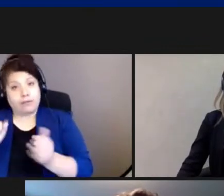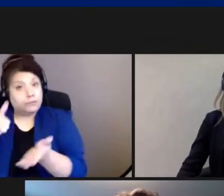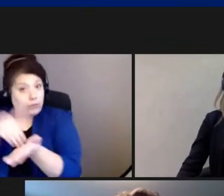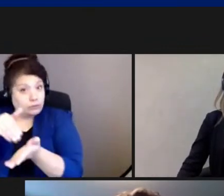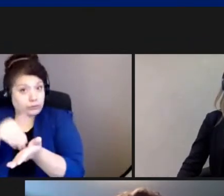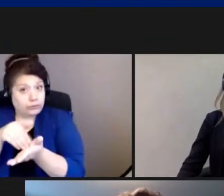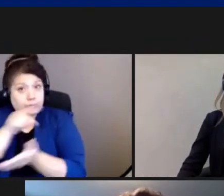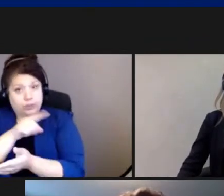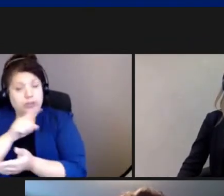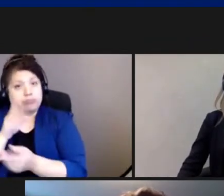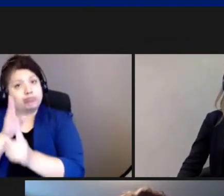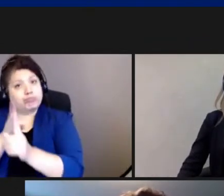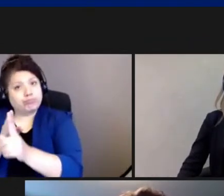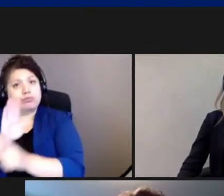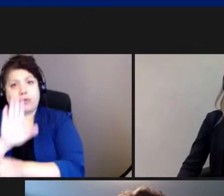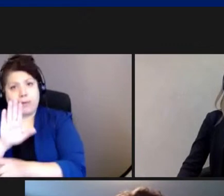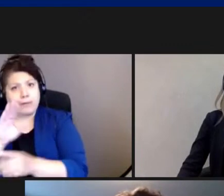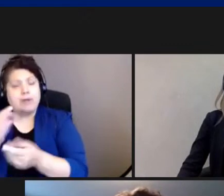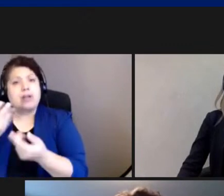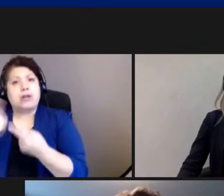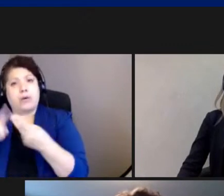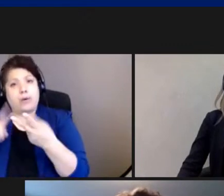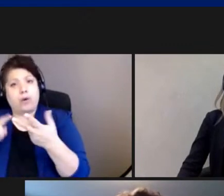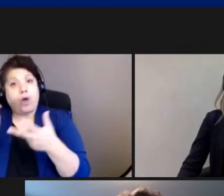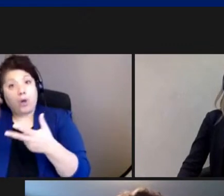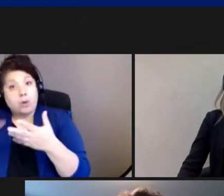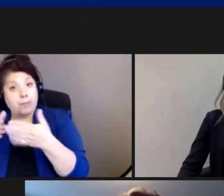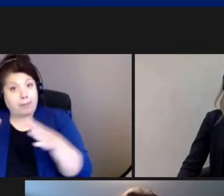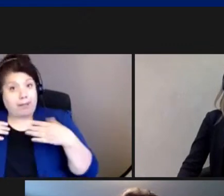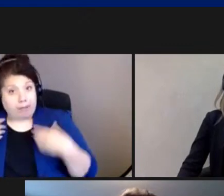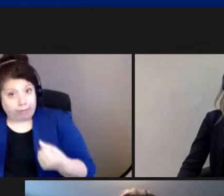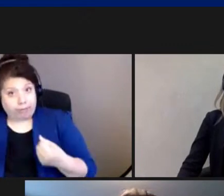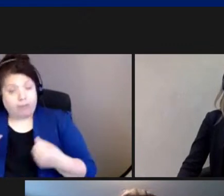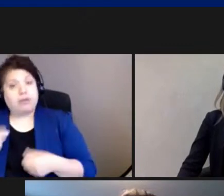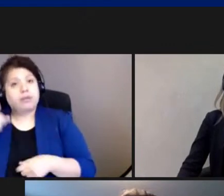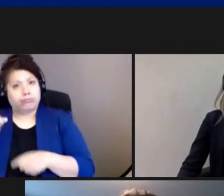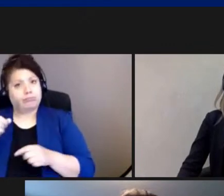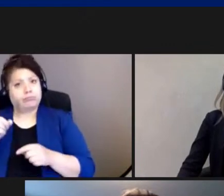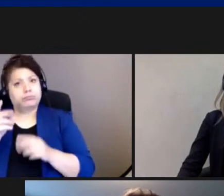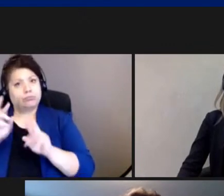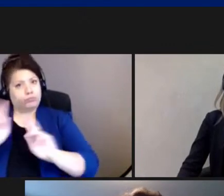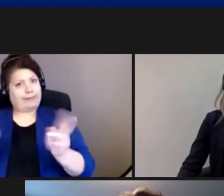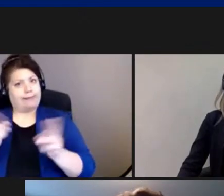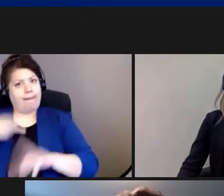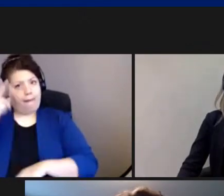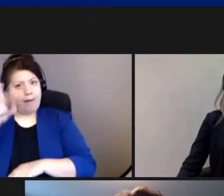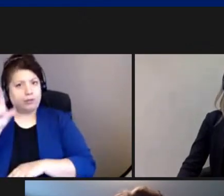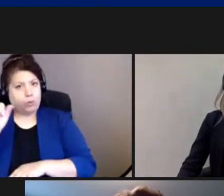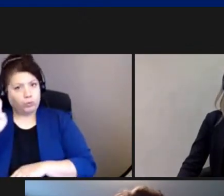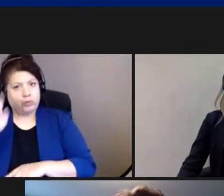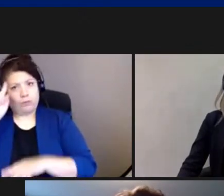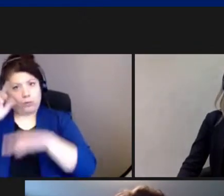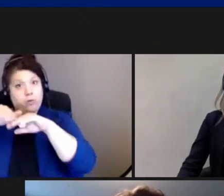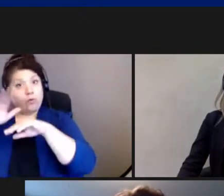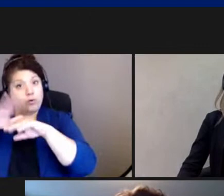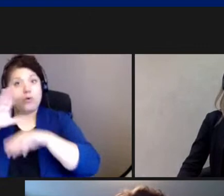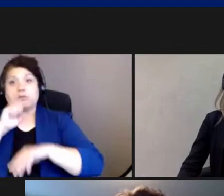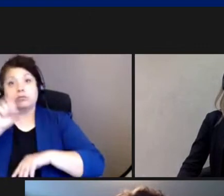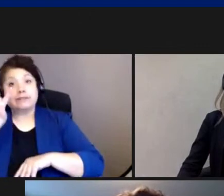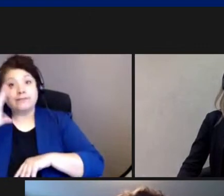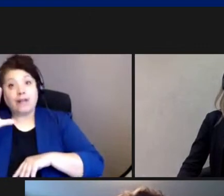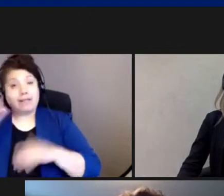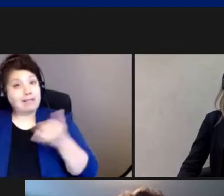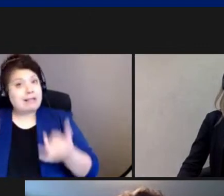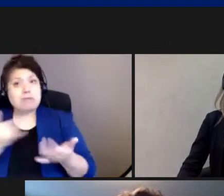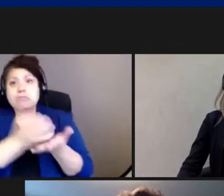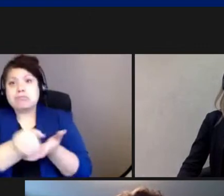as well as Ottawa Public Health. We're not experiencing any shortages at this time. We